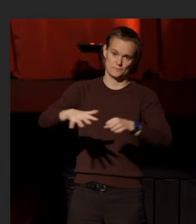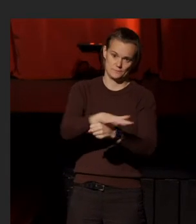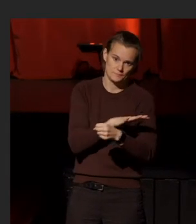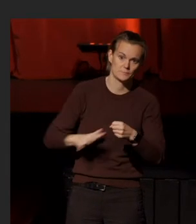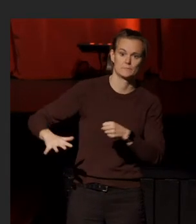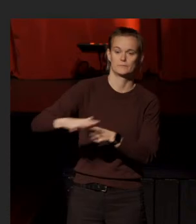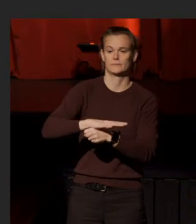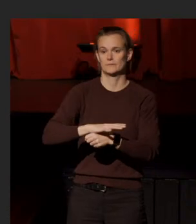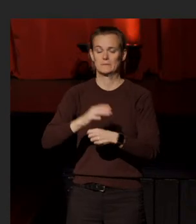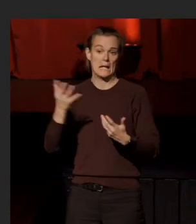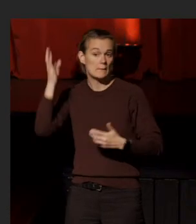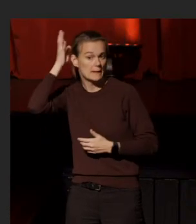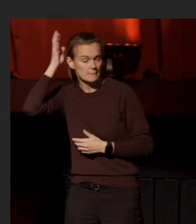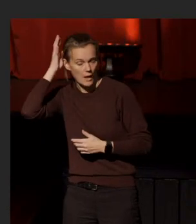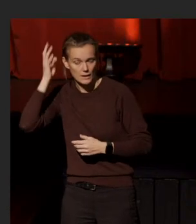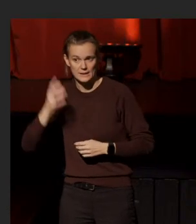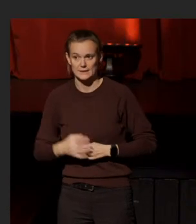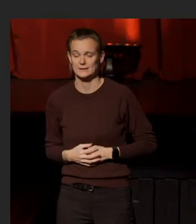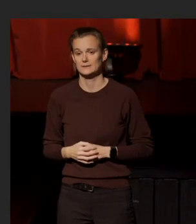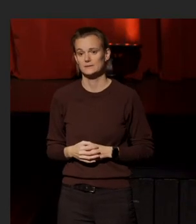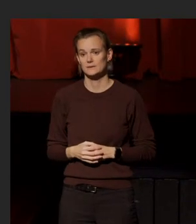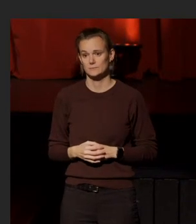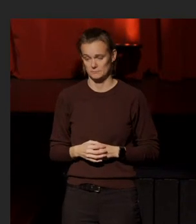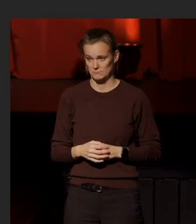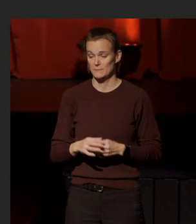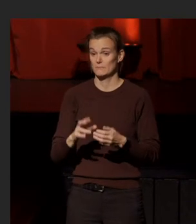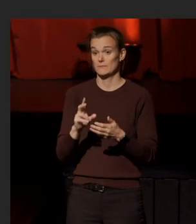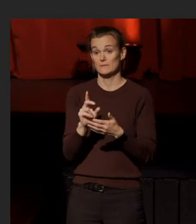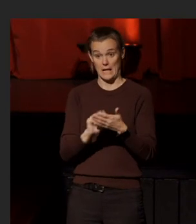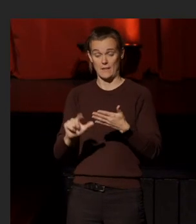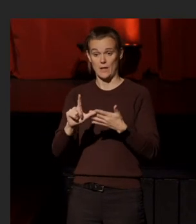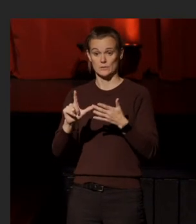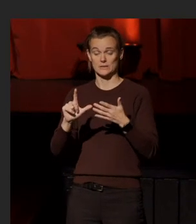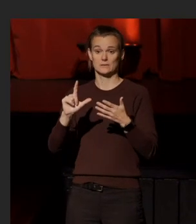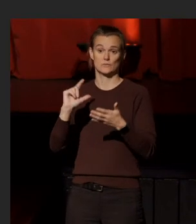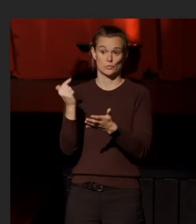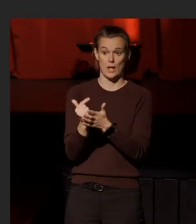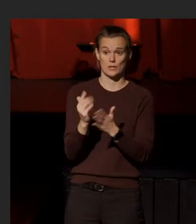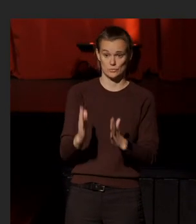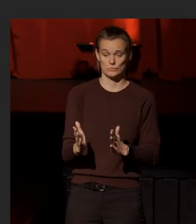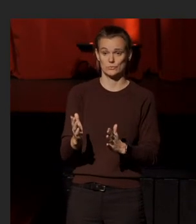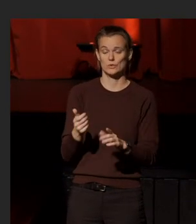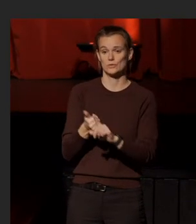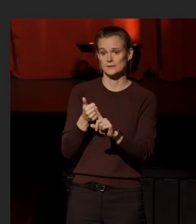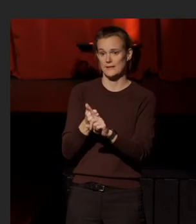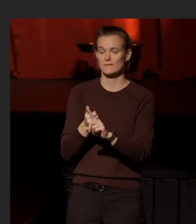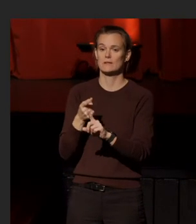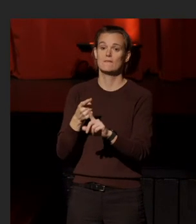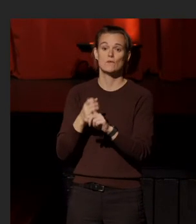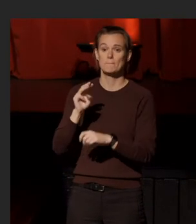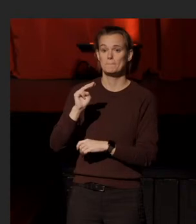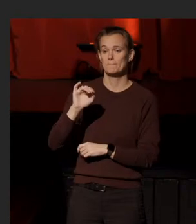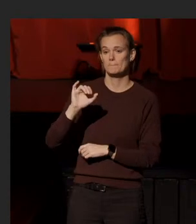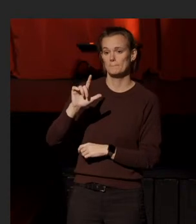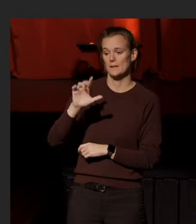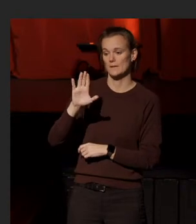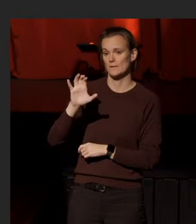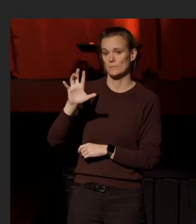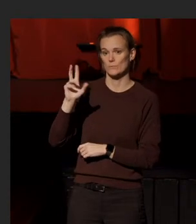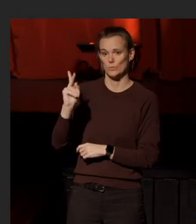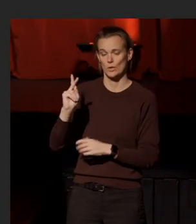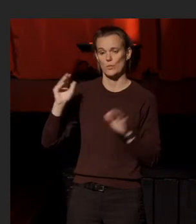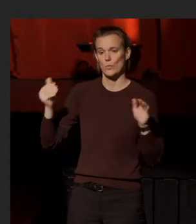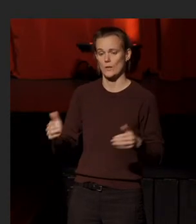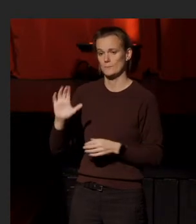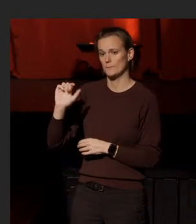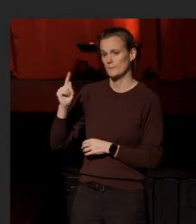Mi'kmaq. A Dalhousie Theatre alum, she is a member of the Millbrook Mi'kmaq Band. So I would like to welcome Catherine to the stage